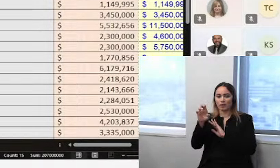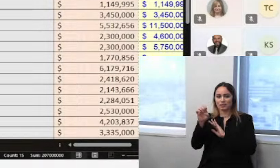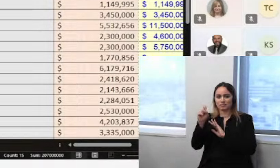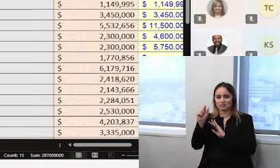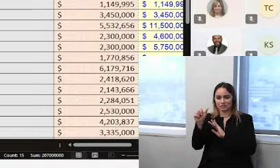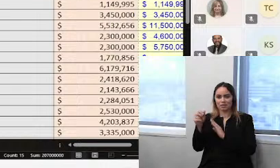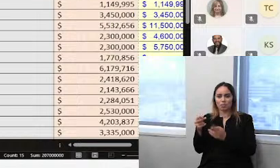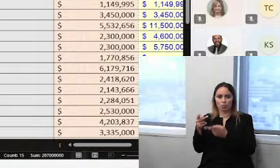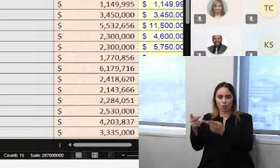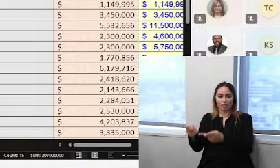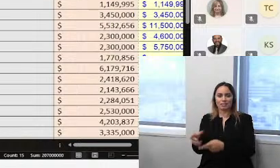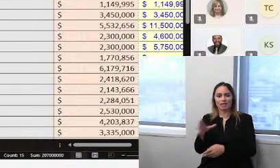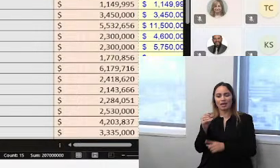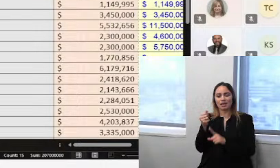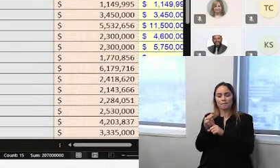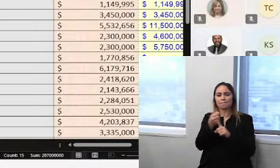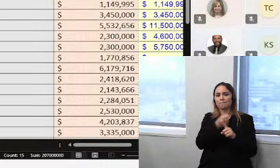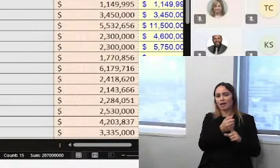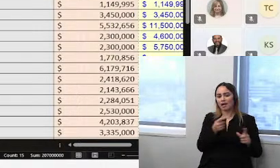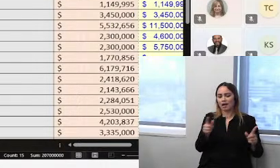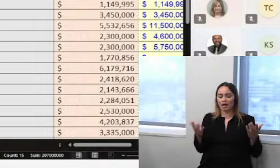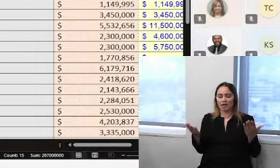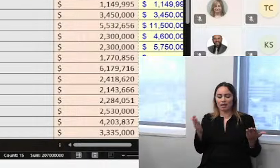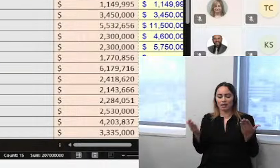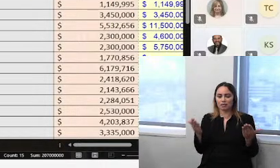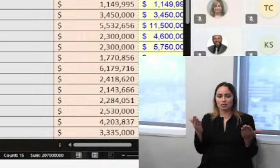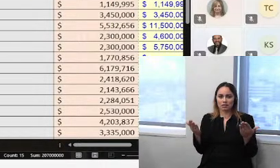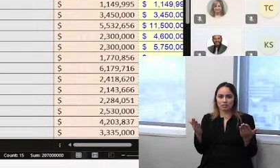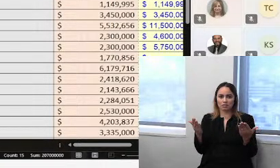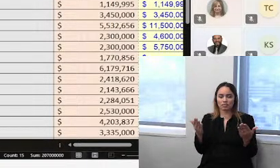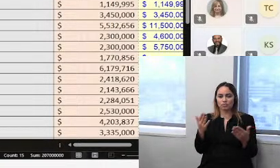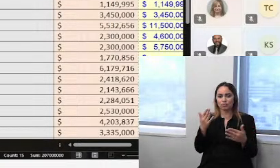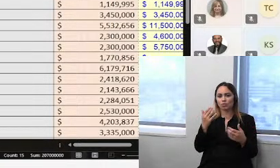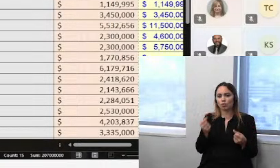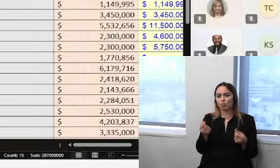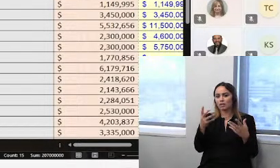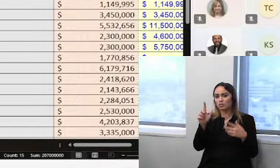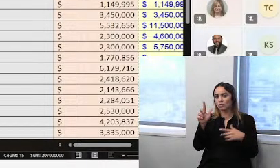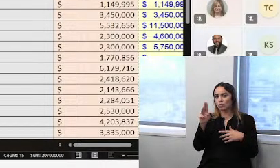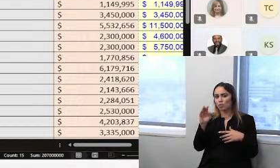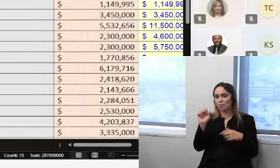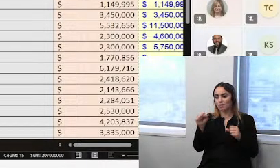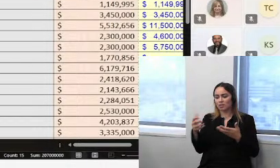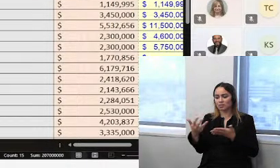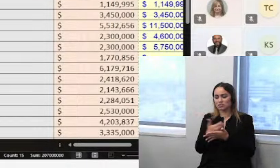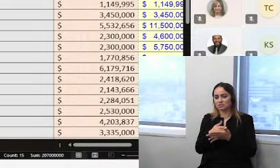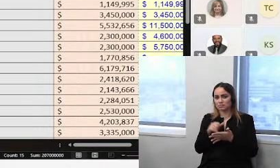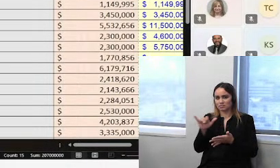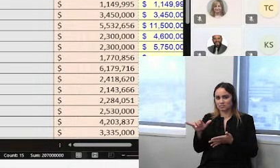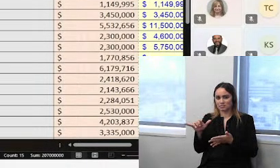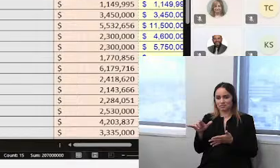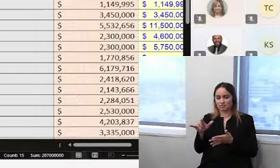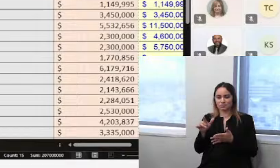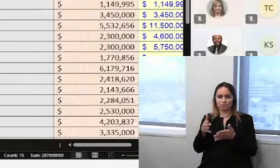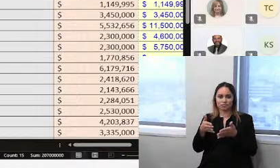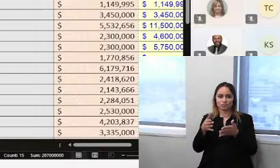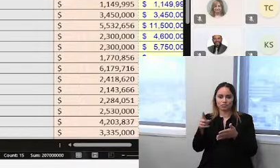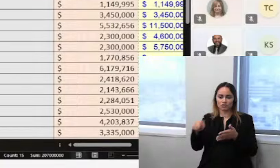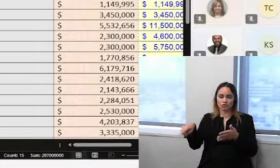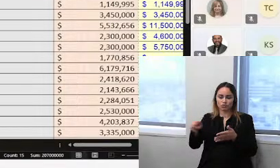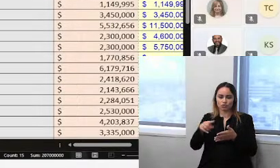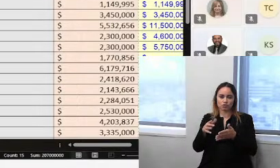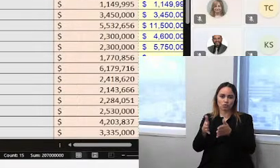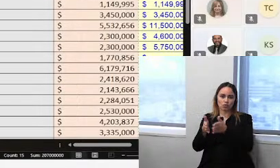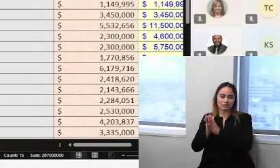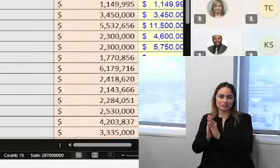how much can LUMA recover from the applicants, because that's to the core of this discussion. The